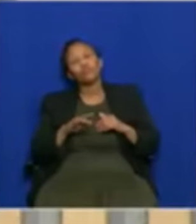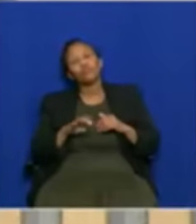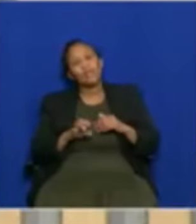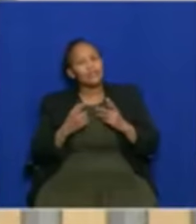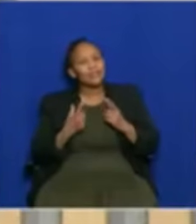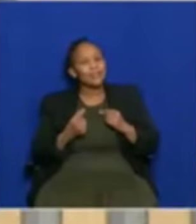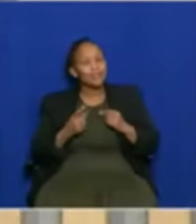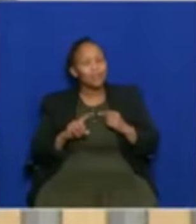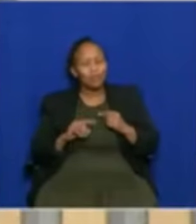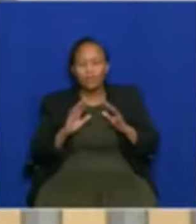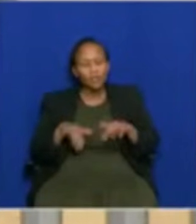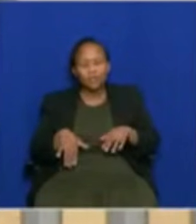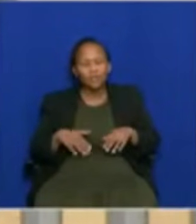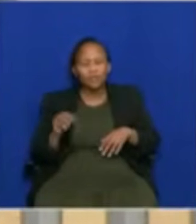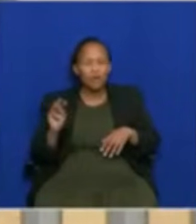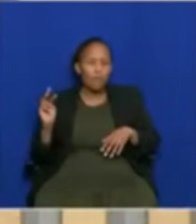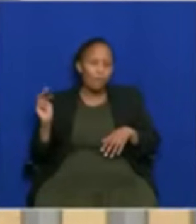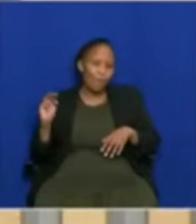Mukwele